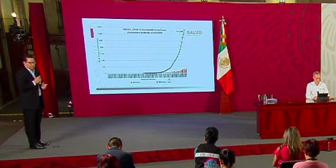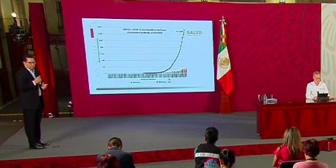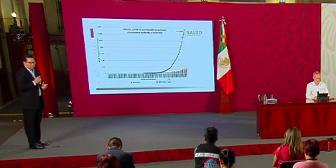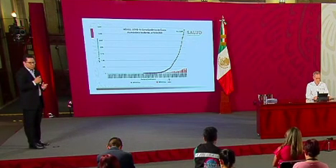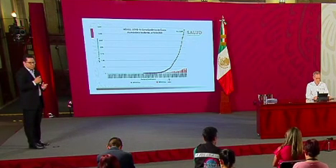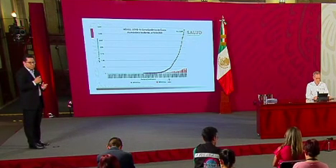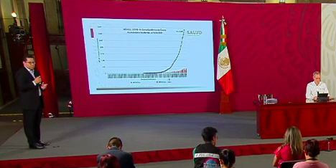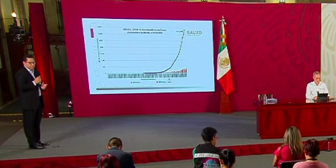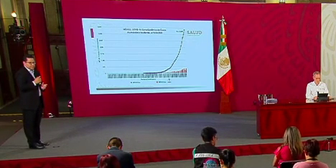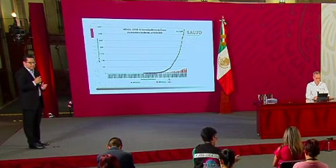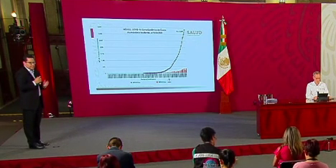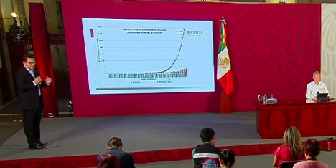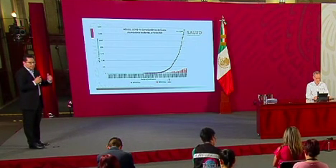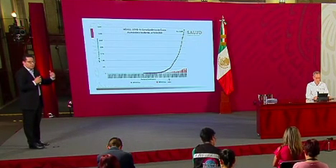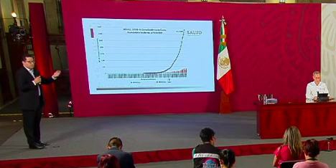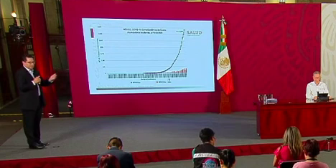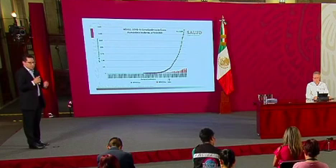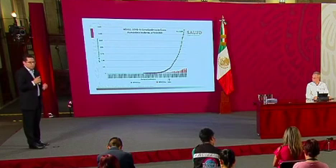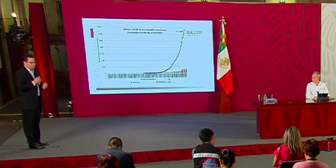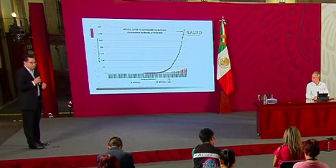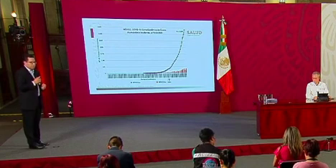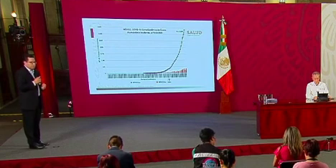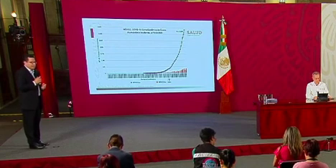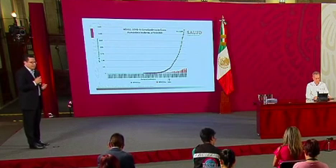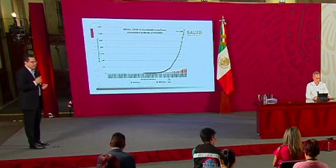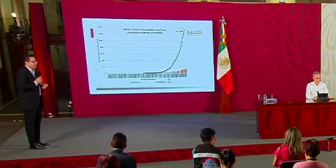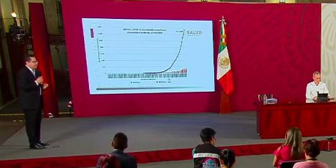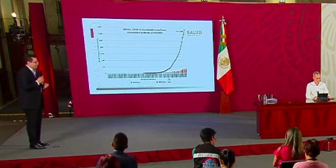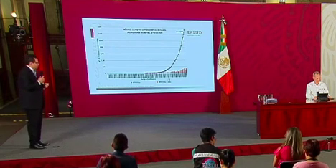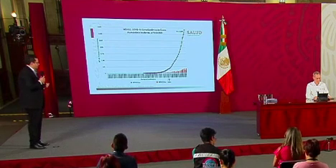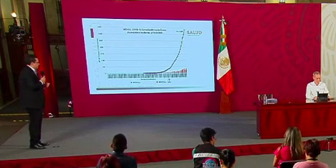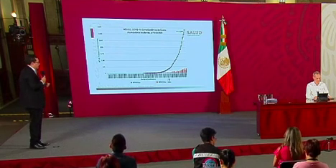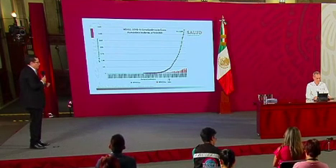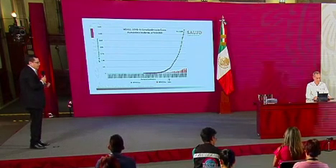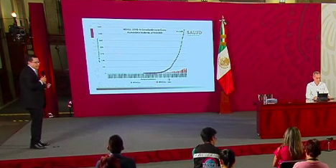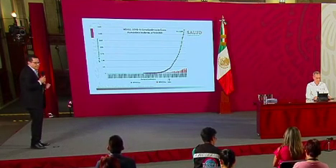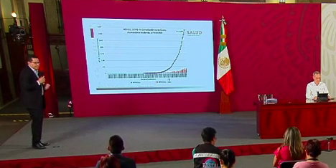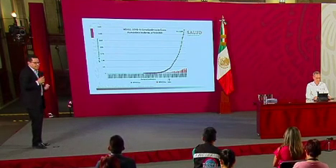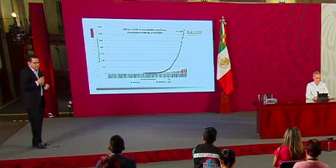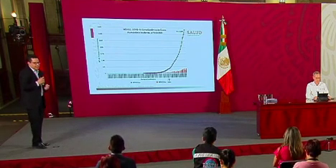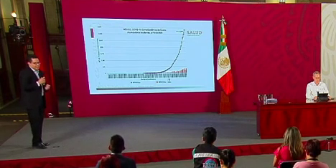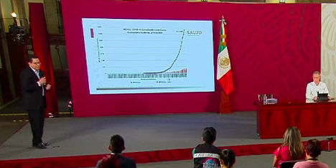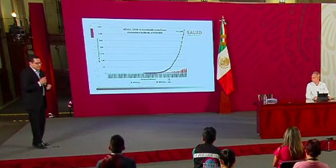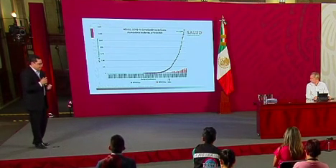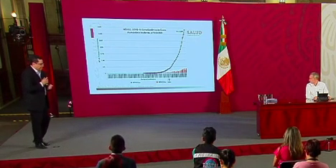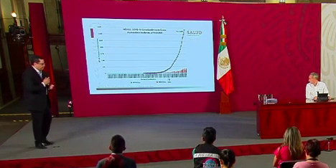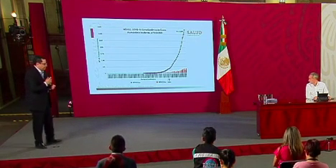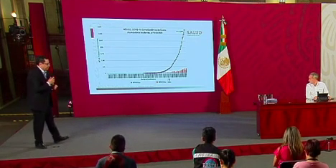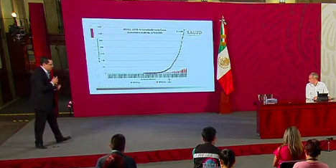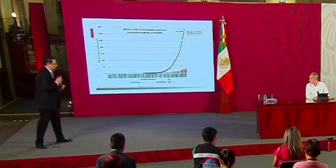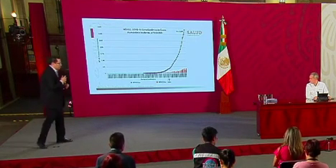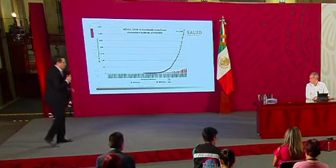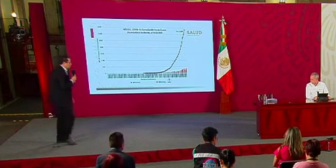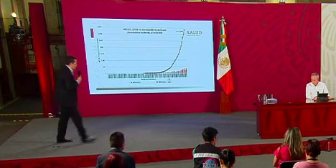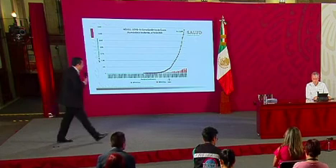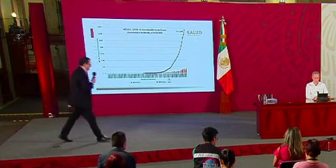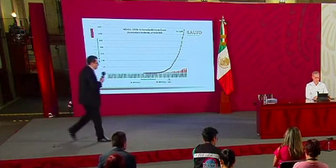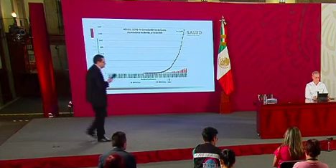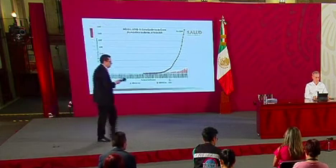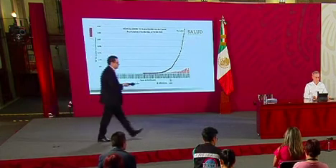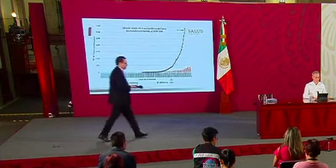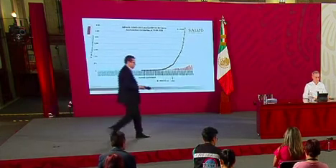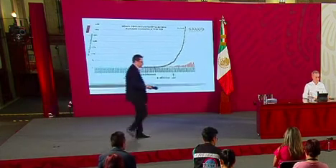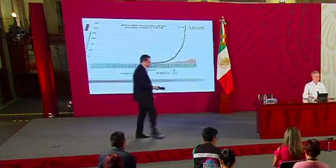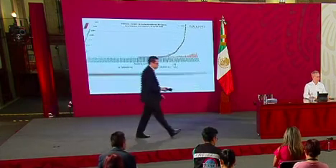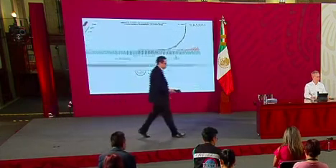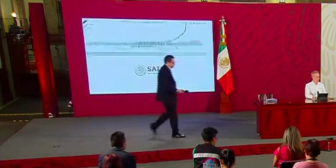We've seen a small decrease a couple of days ago, and now today we see a slight increase again, but